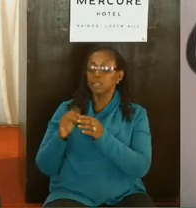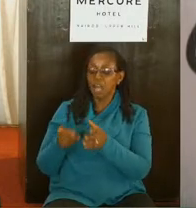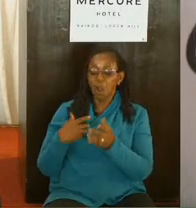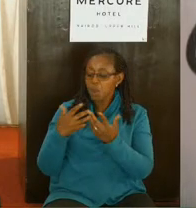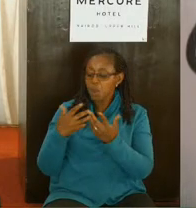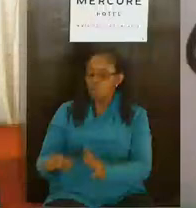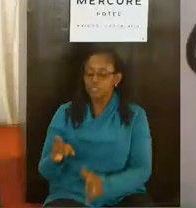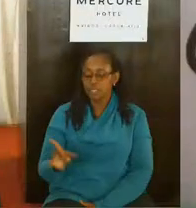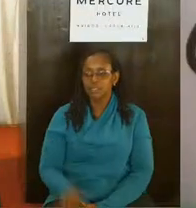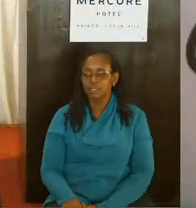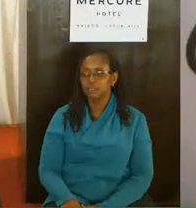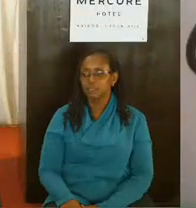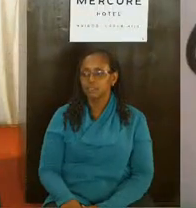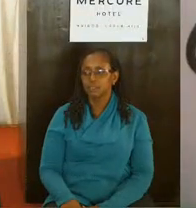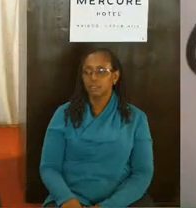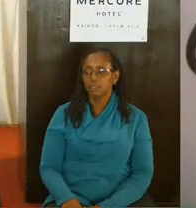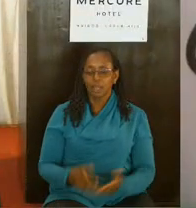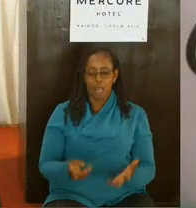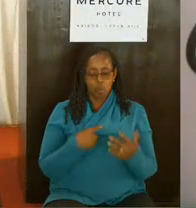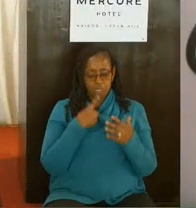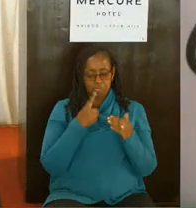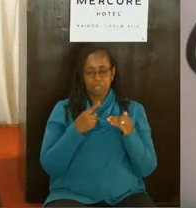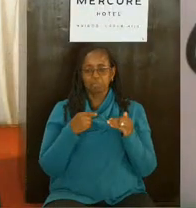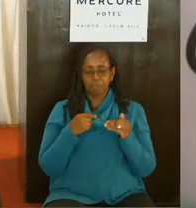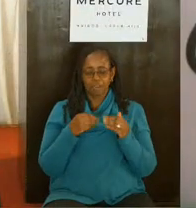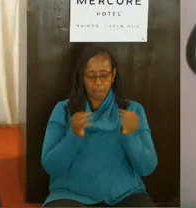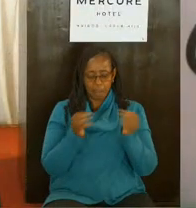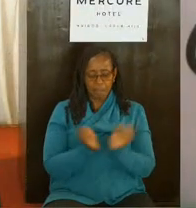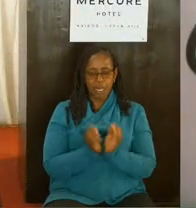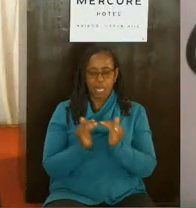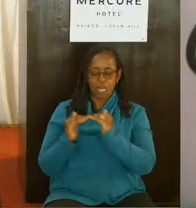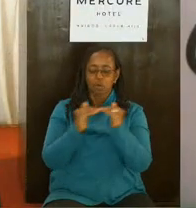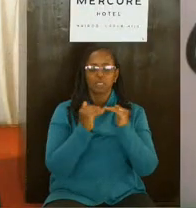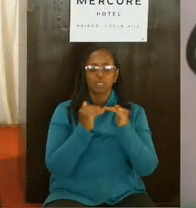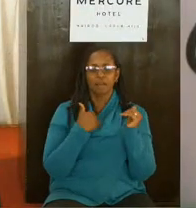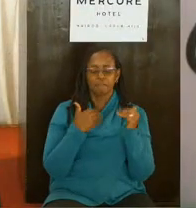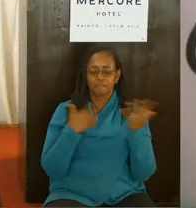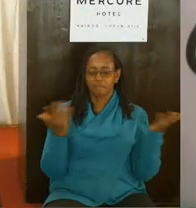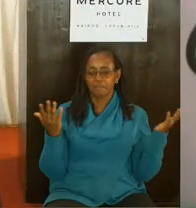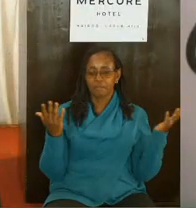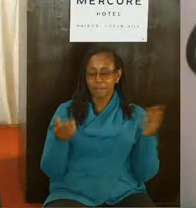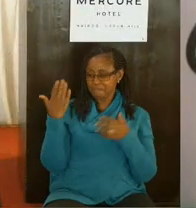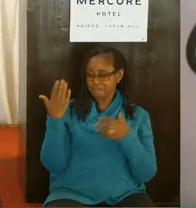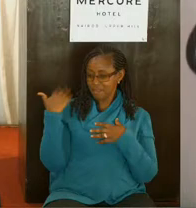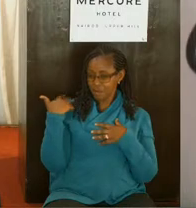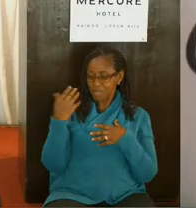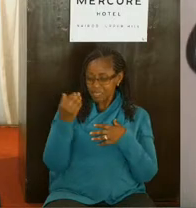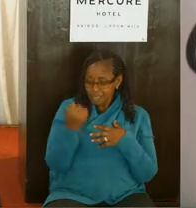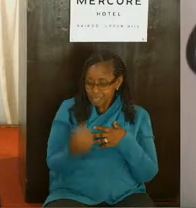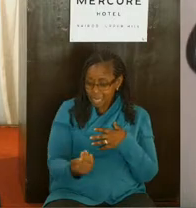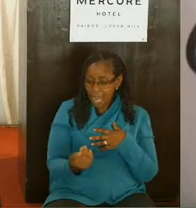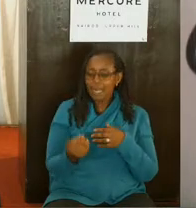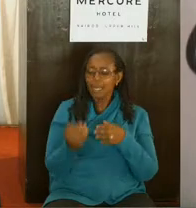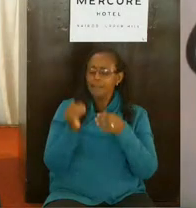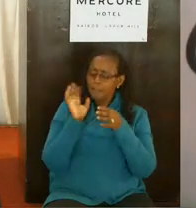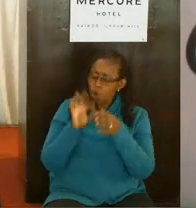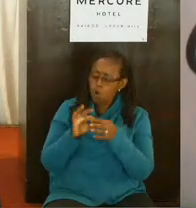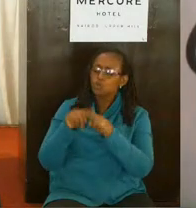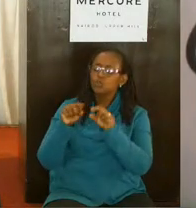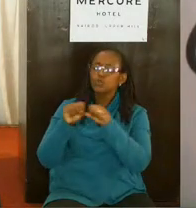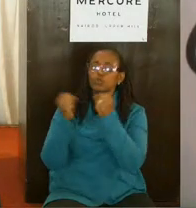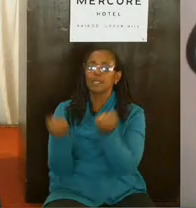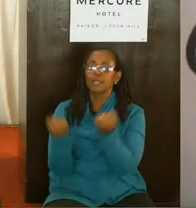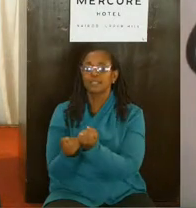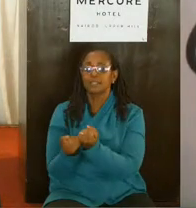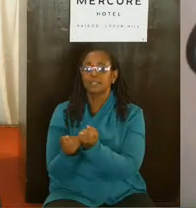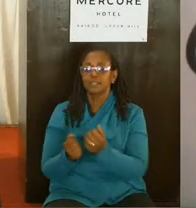it depends you know now we say there's democracy in families you cannot interview in previously a child used to belong to the society